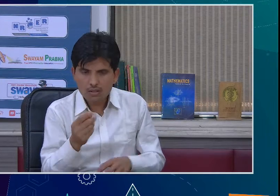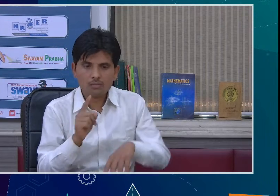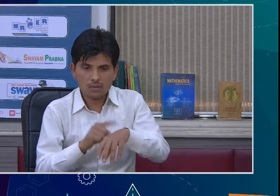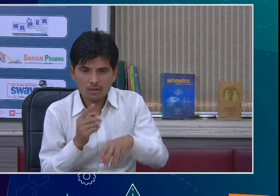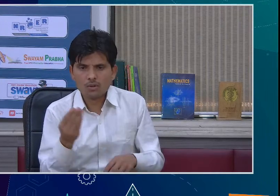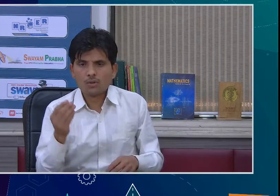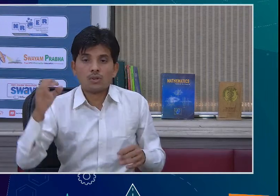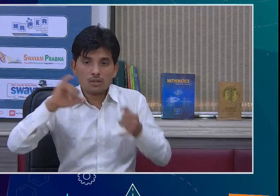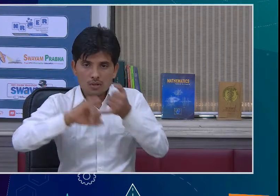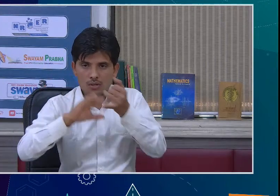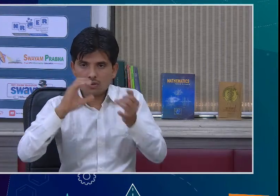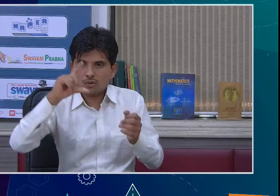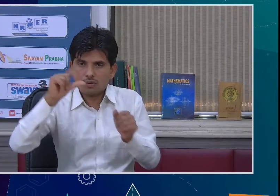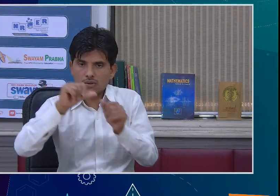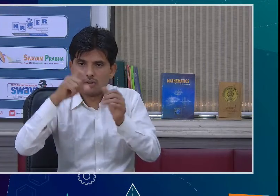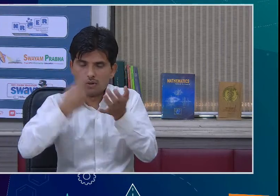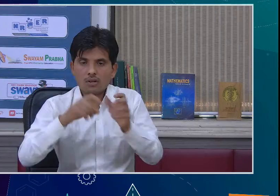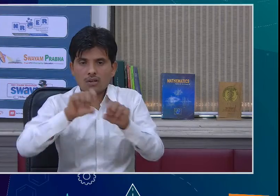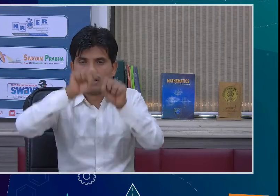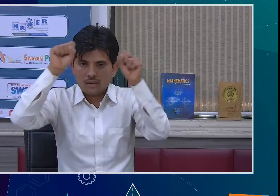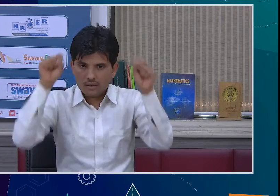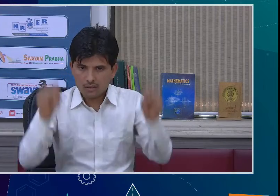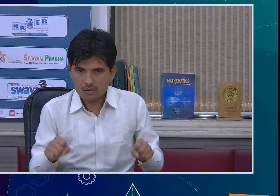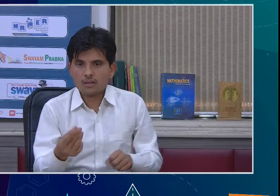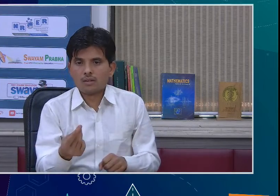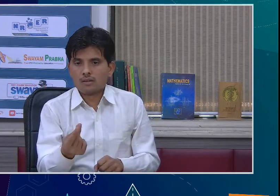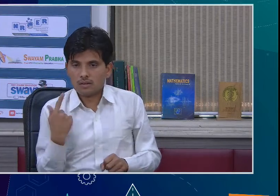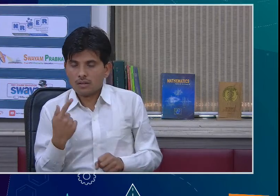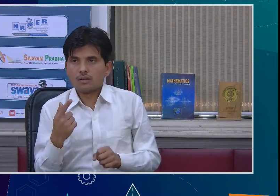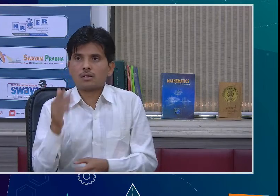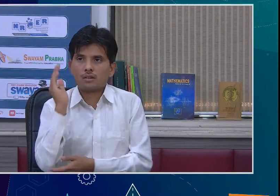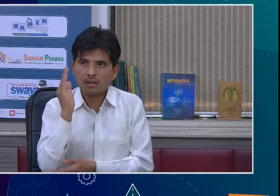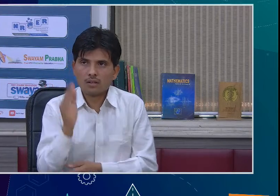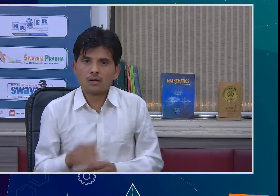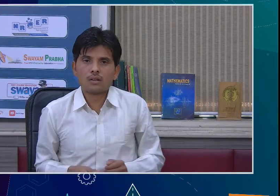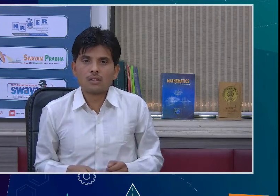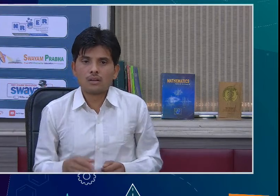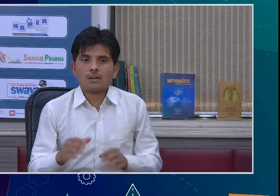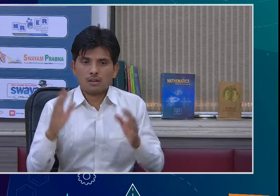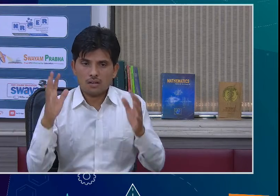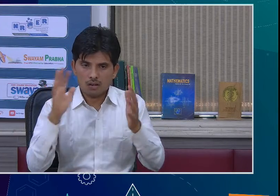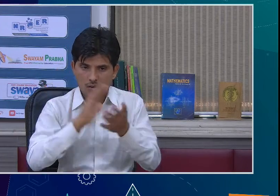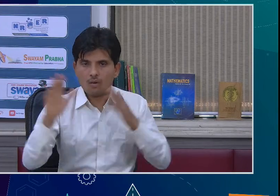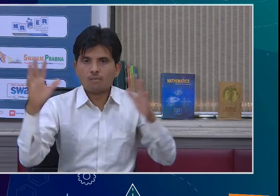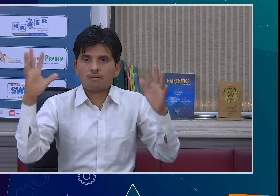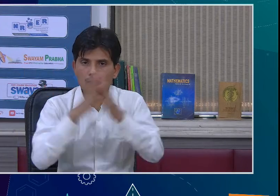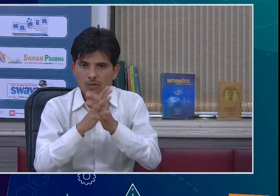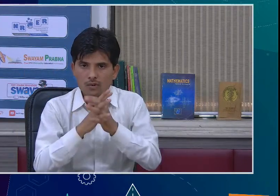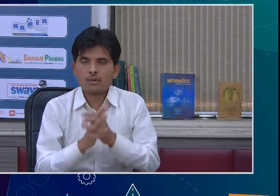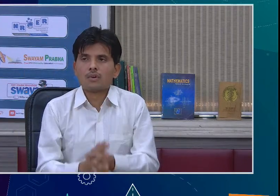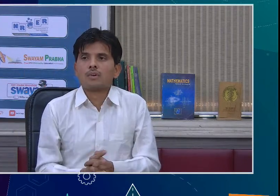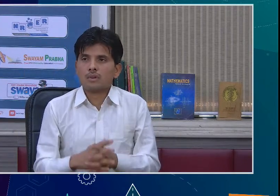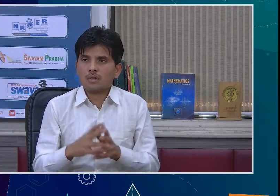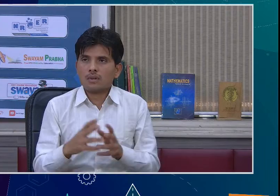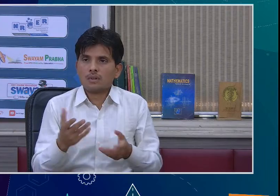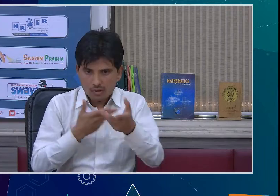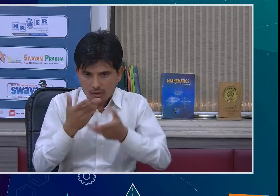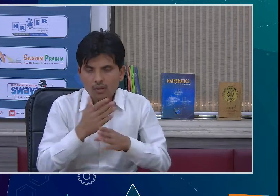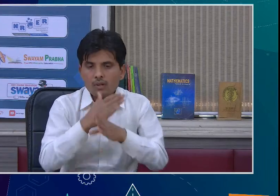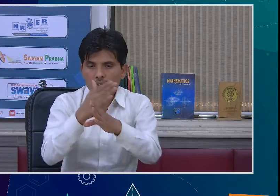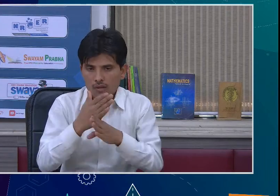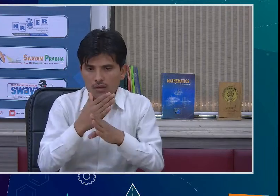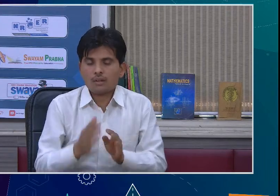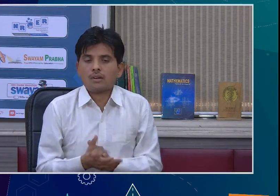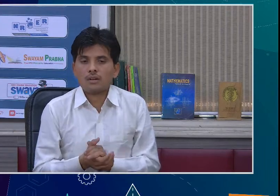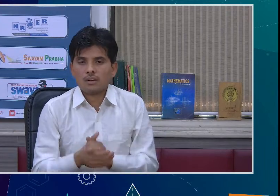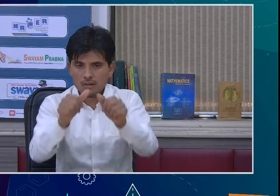solar system. So let's have a quick look at your screens that says homework submission format. How are you going to share your homework,